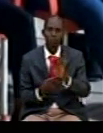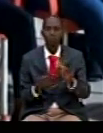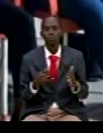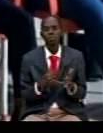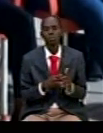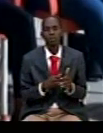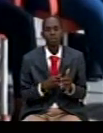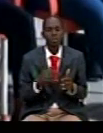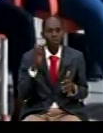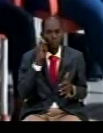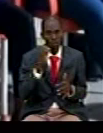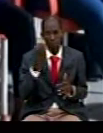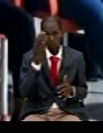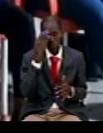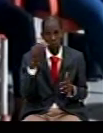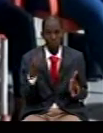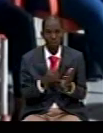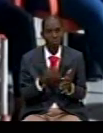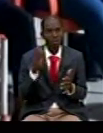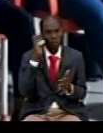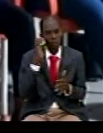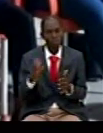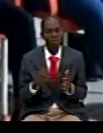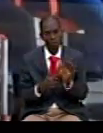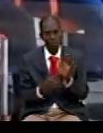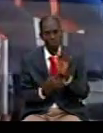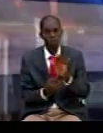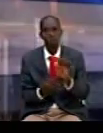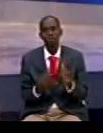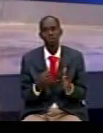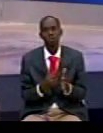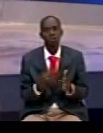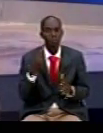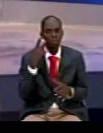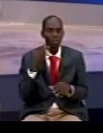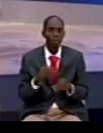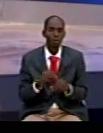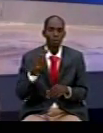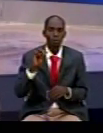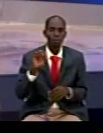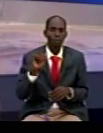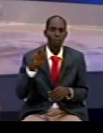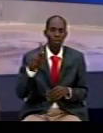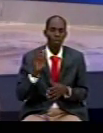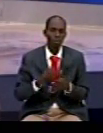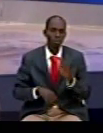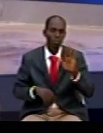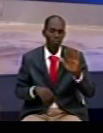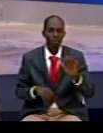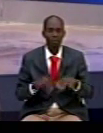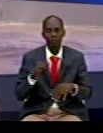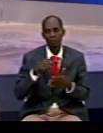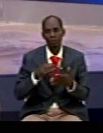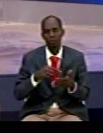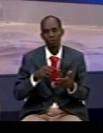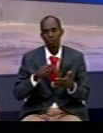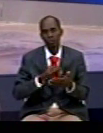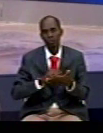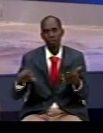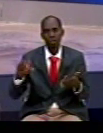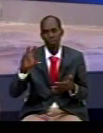He disclosed it. Look at it. Mark chapter 5. I'm reading from verse